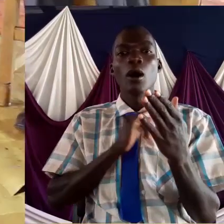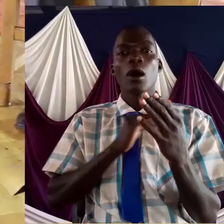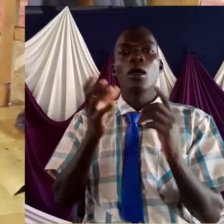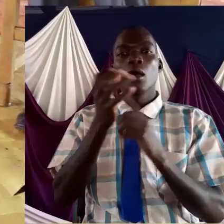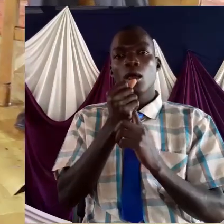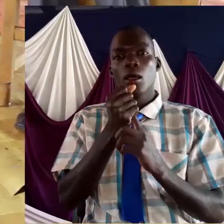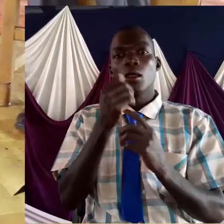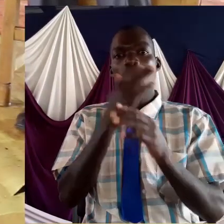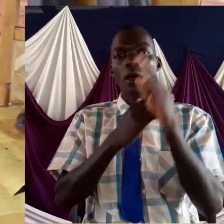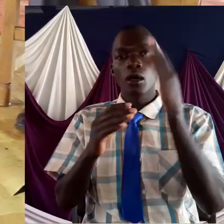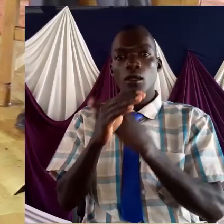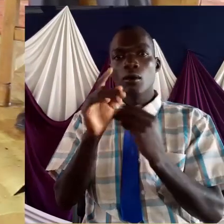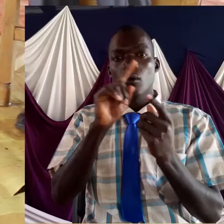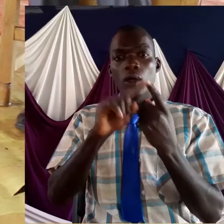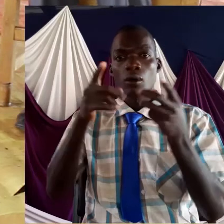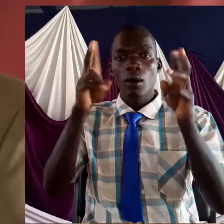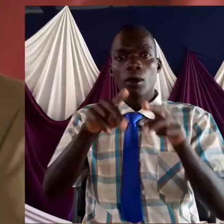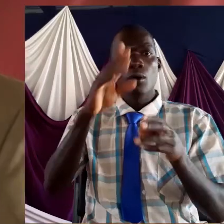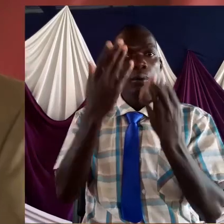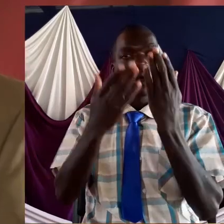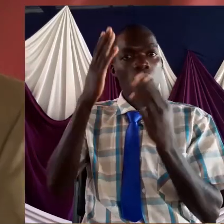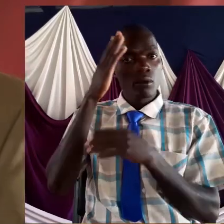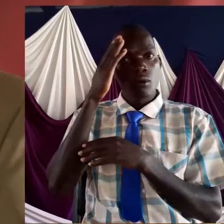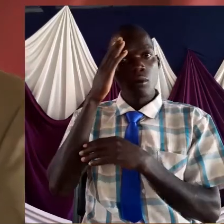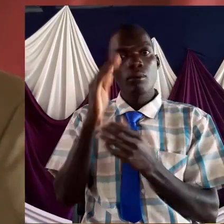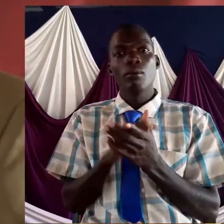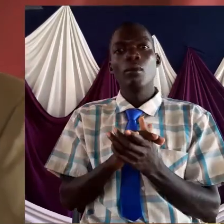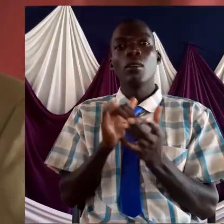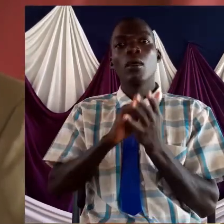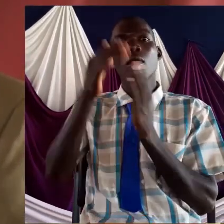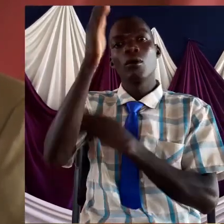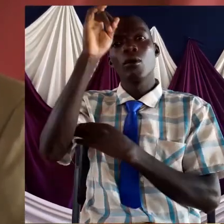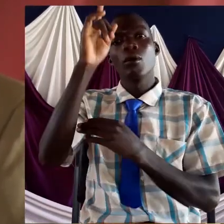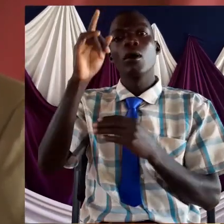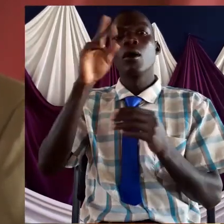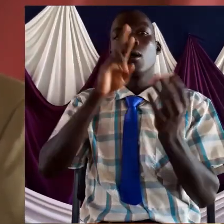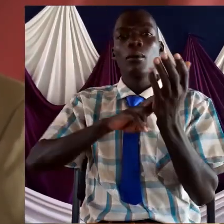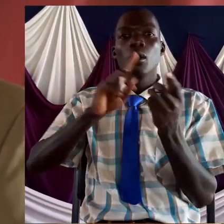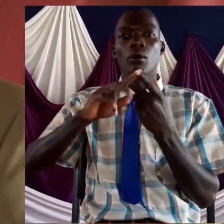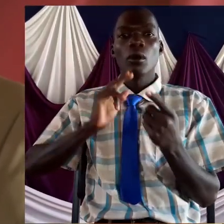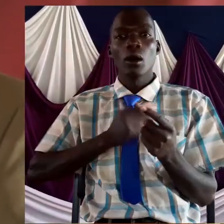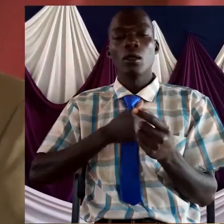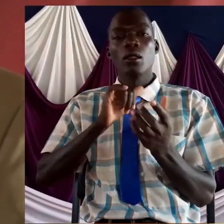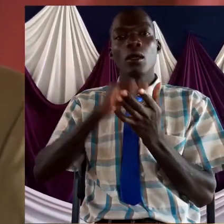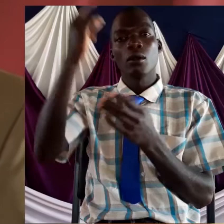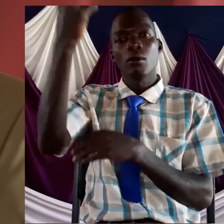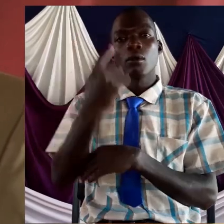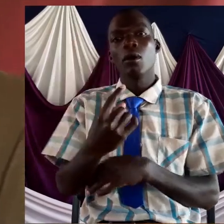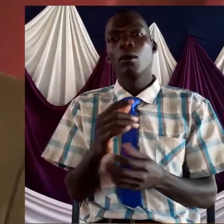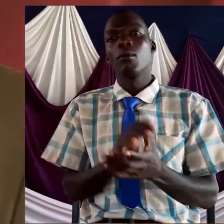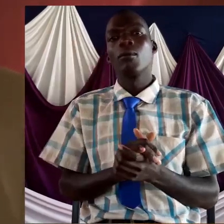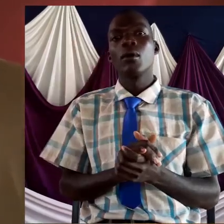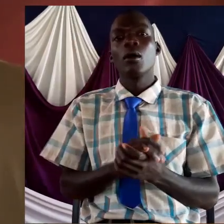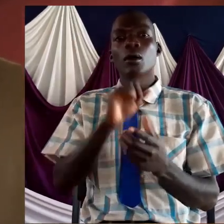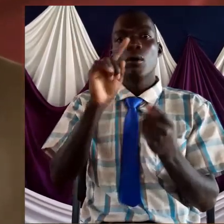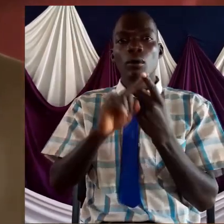when they take place, when they happen, you may believe. God has revealed to us that which is to come.